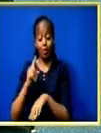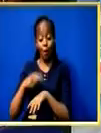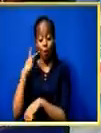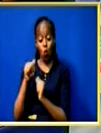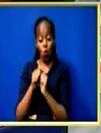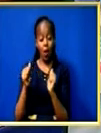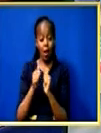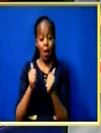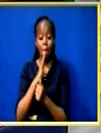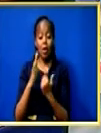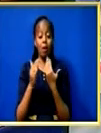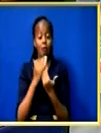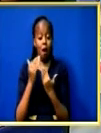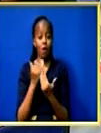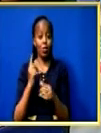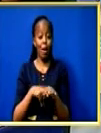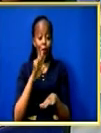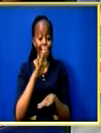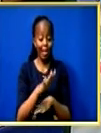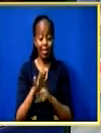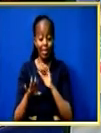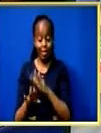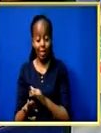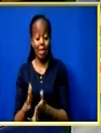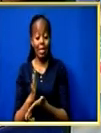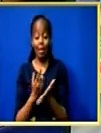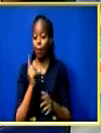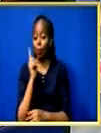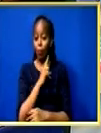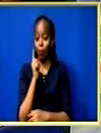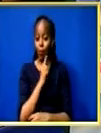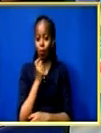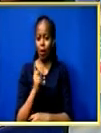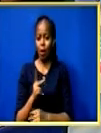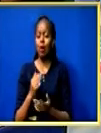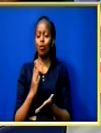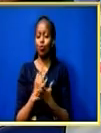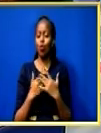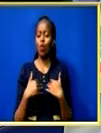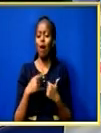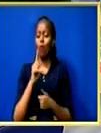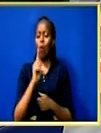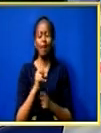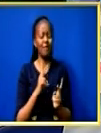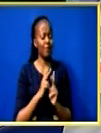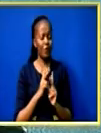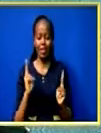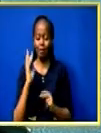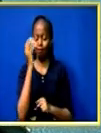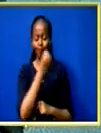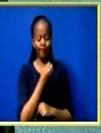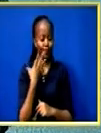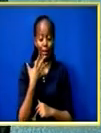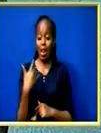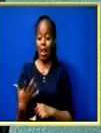and be careful also when you're touching plants. Yes. Very careful. Kwanza, Mwalimu, there's a very beautiful leaf.